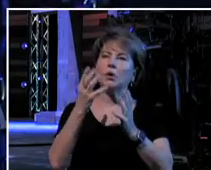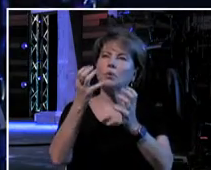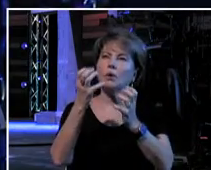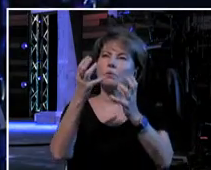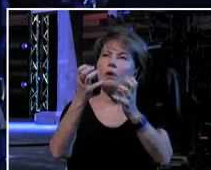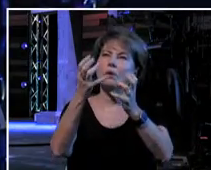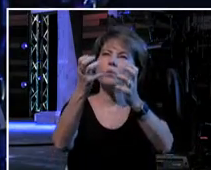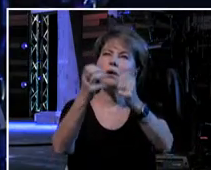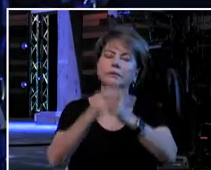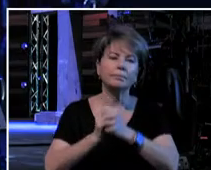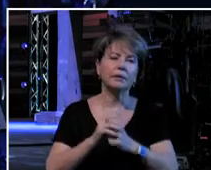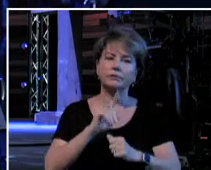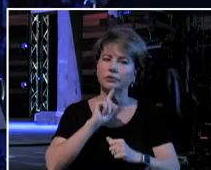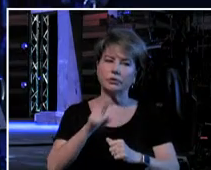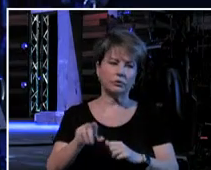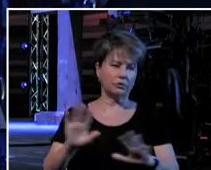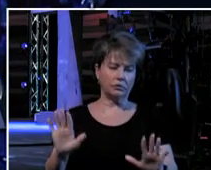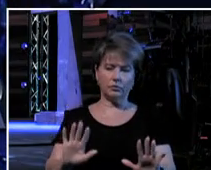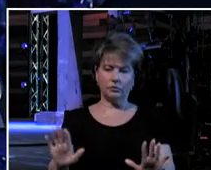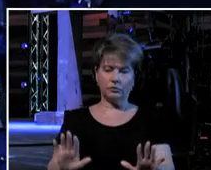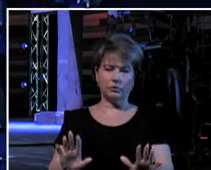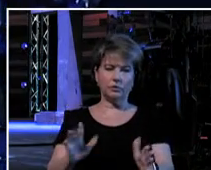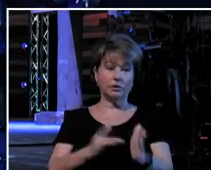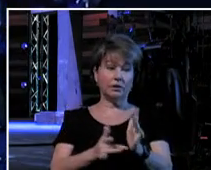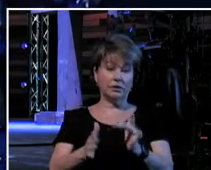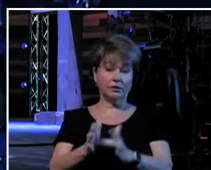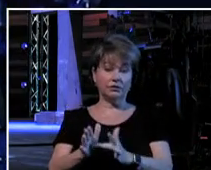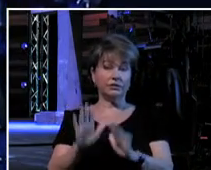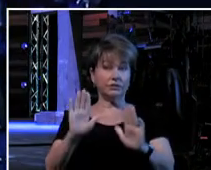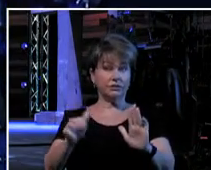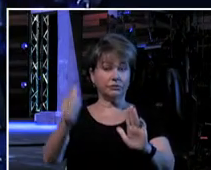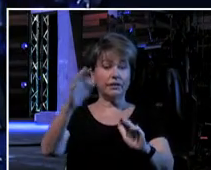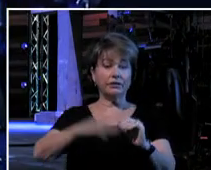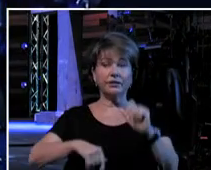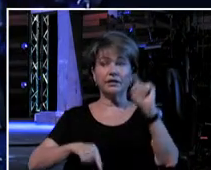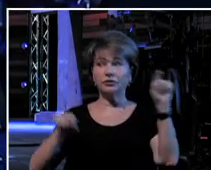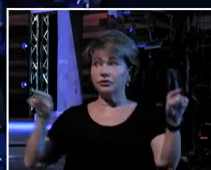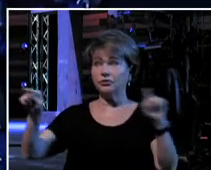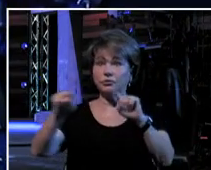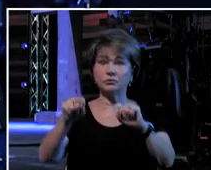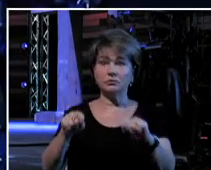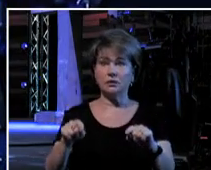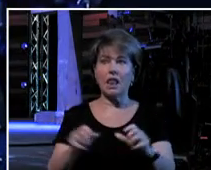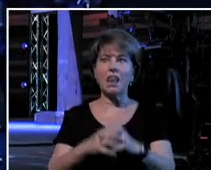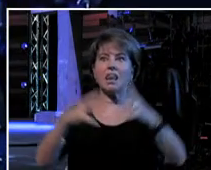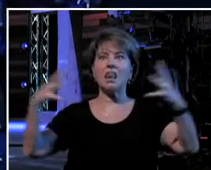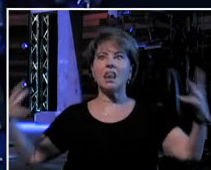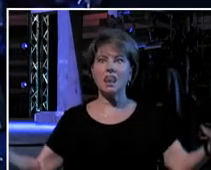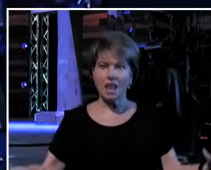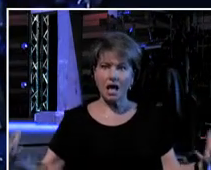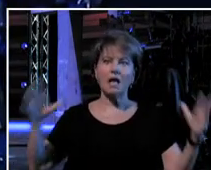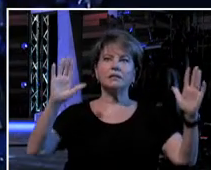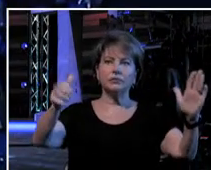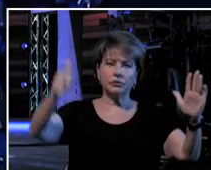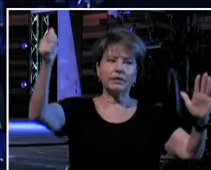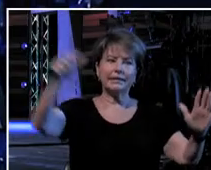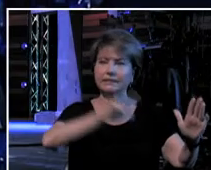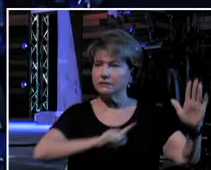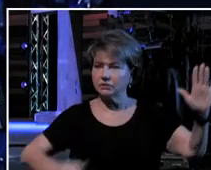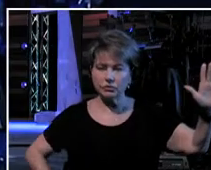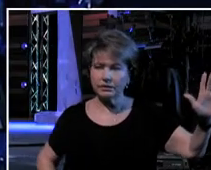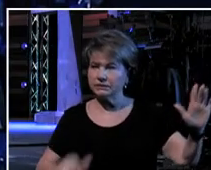And the reality of the resurrection is Jesus is a little bit greater than you are, like a lot, like he's Lord. He's not your life